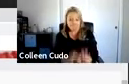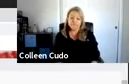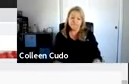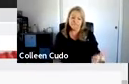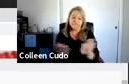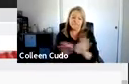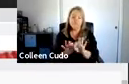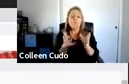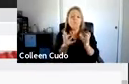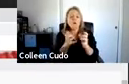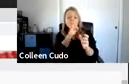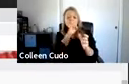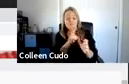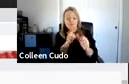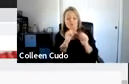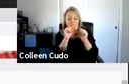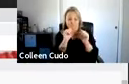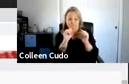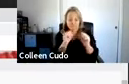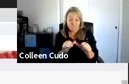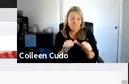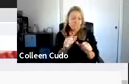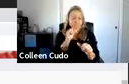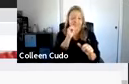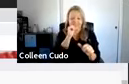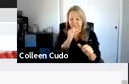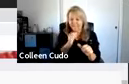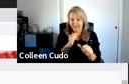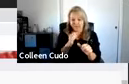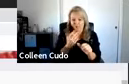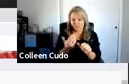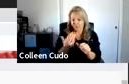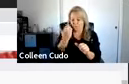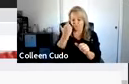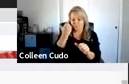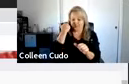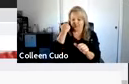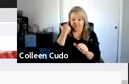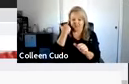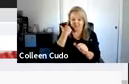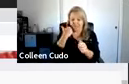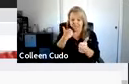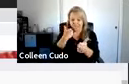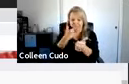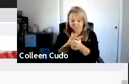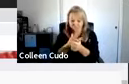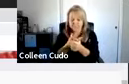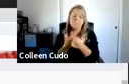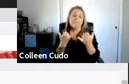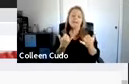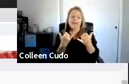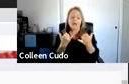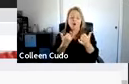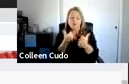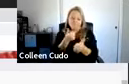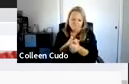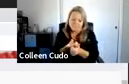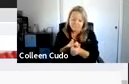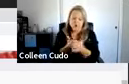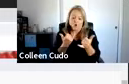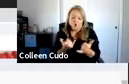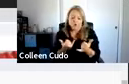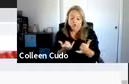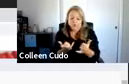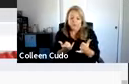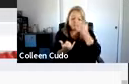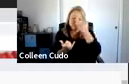to keep this available to you. It had not previously been updated for several weeks. It is up to date as of the 18th. You